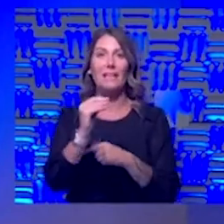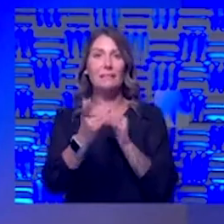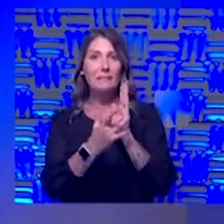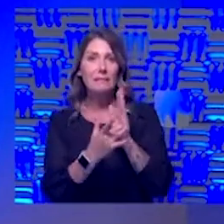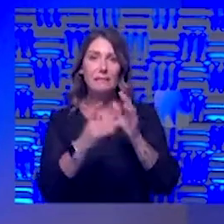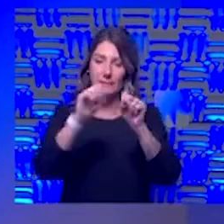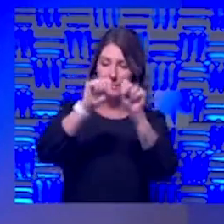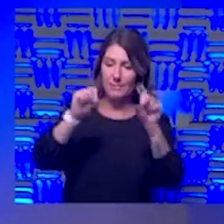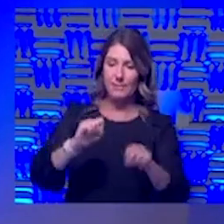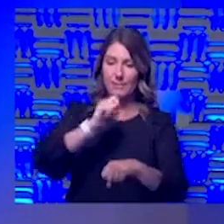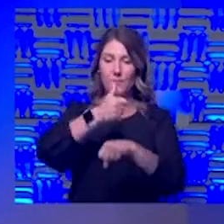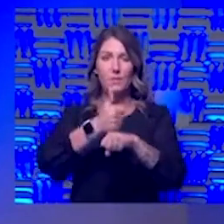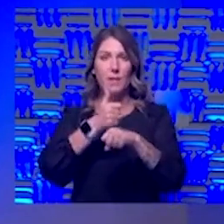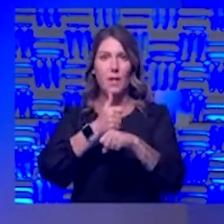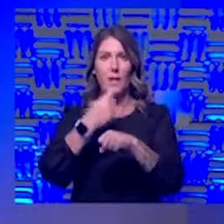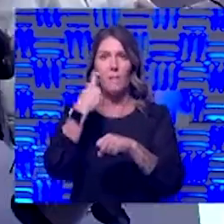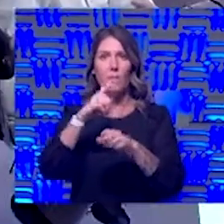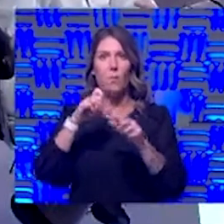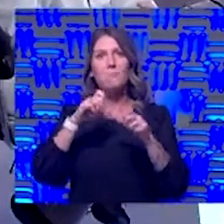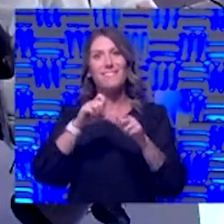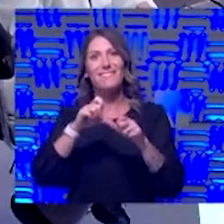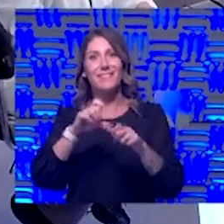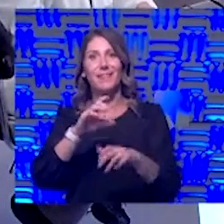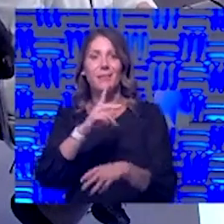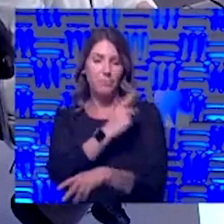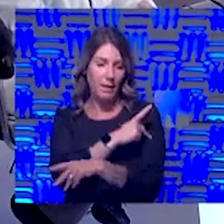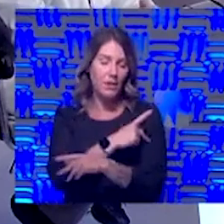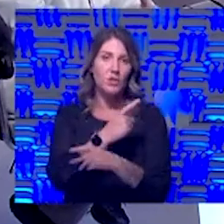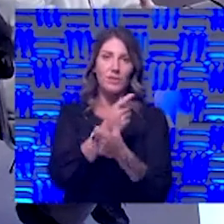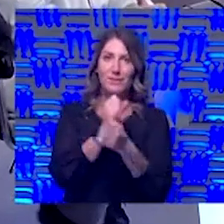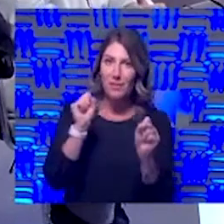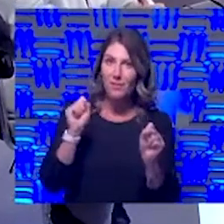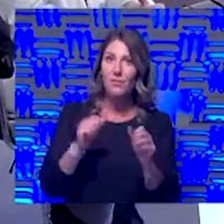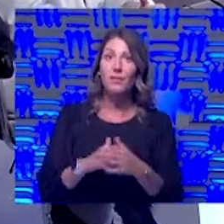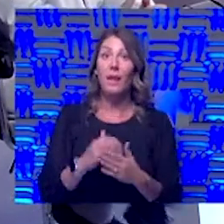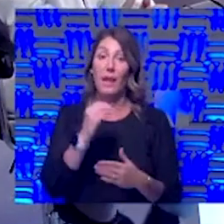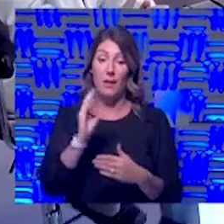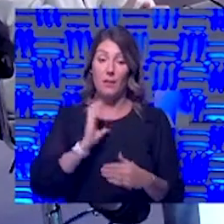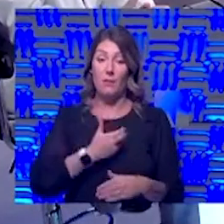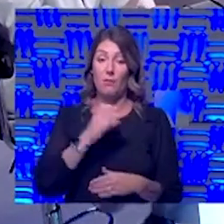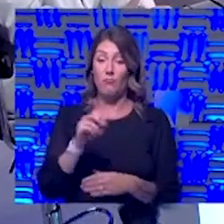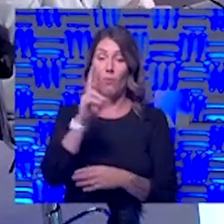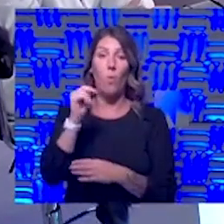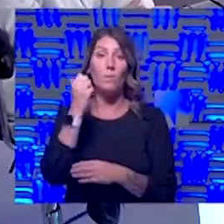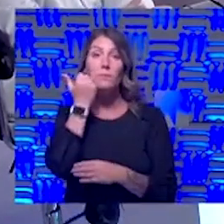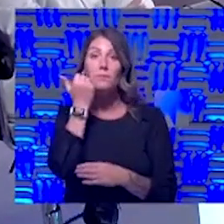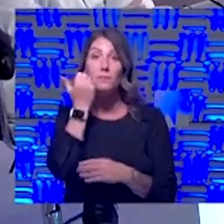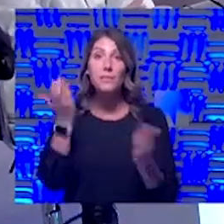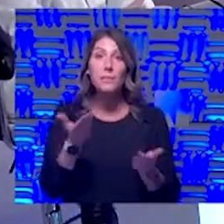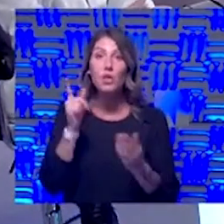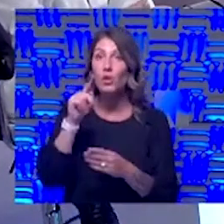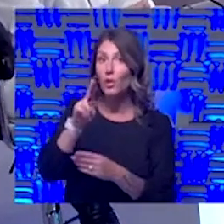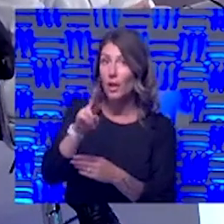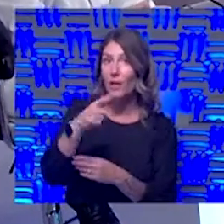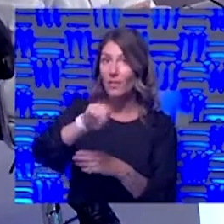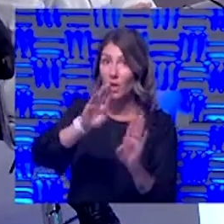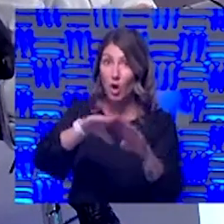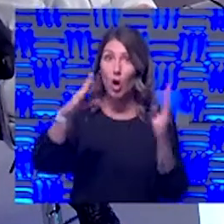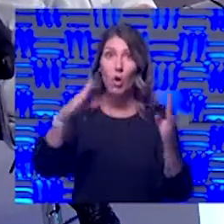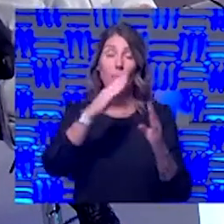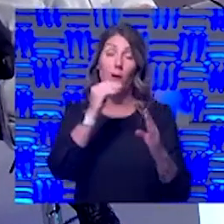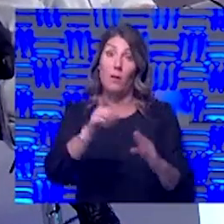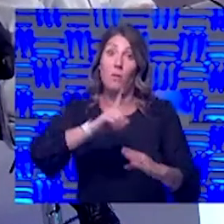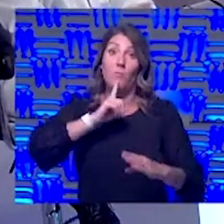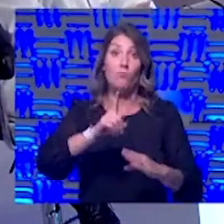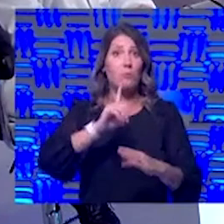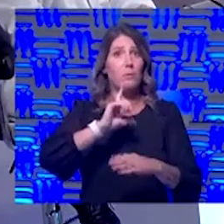and systems to really keep their patients safe. And I know our dental offices here, we have our own dentists here at KU. Mm-hmm. They're open. They do take extreme measures to be safe.